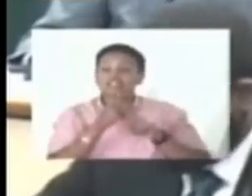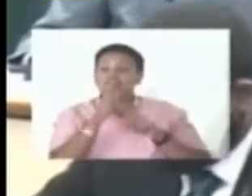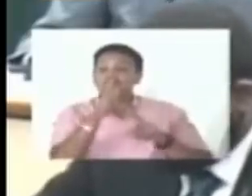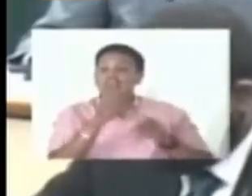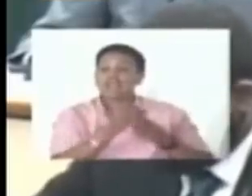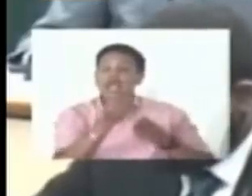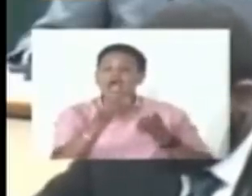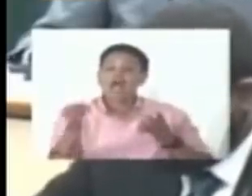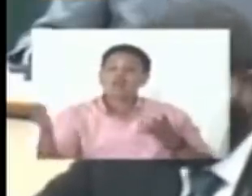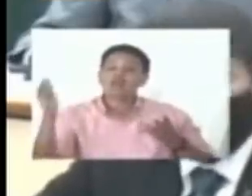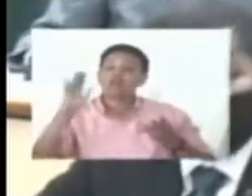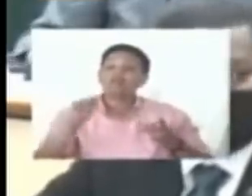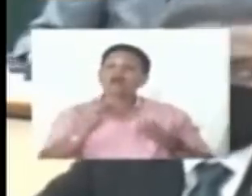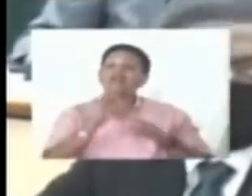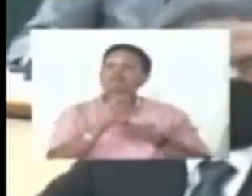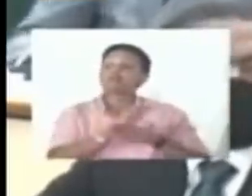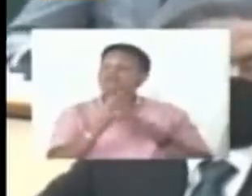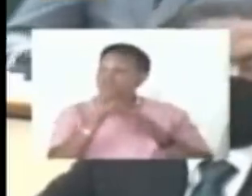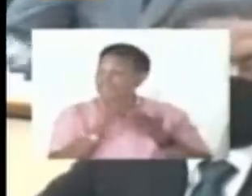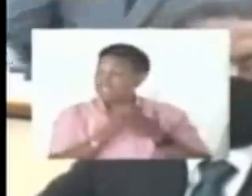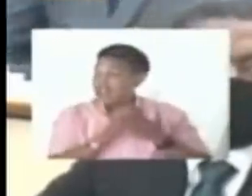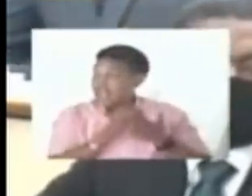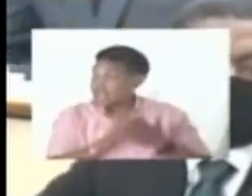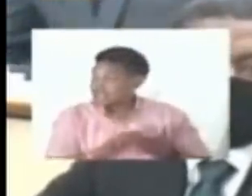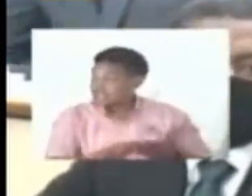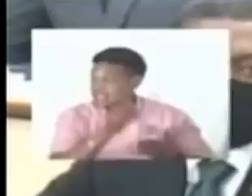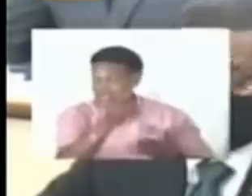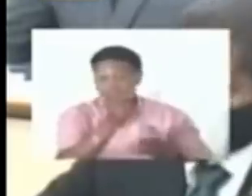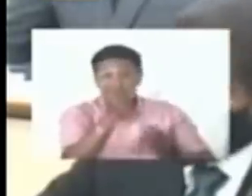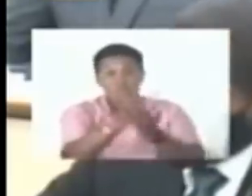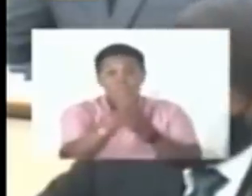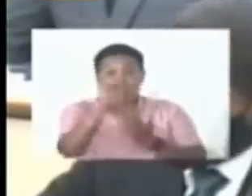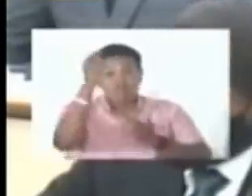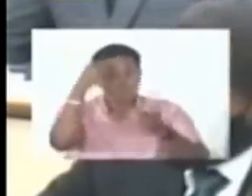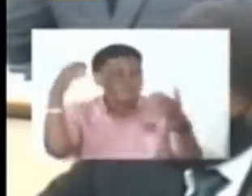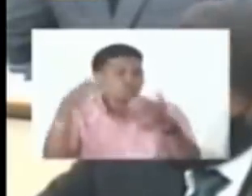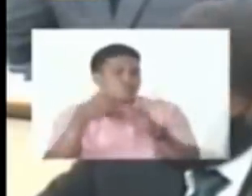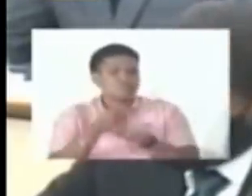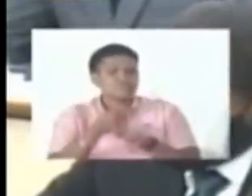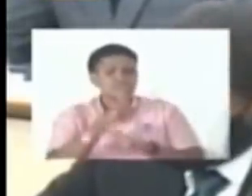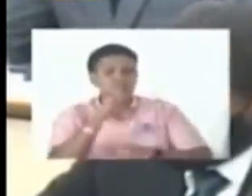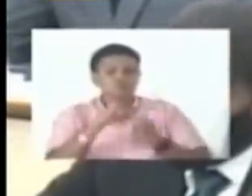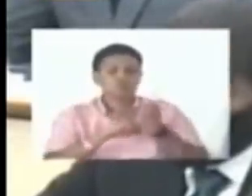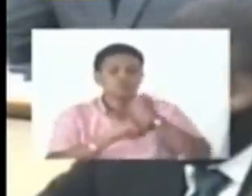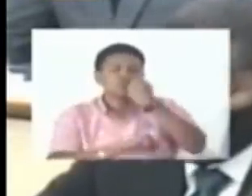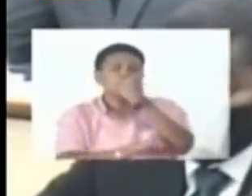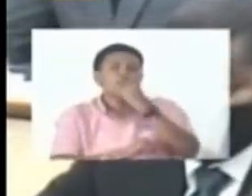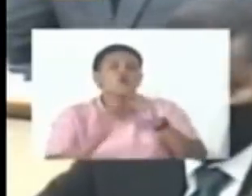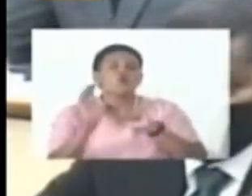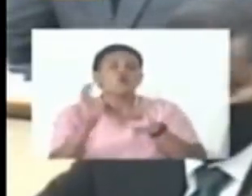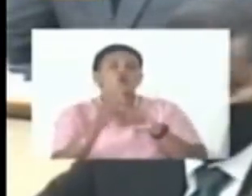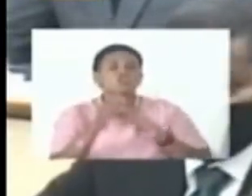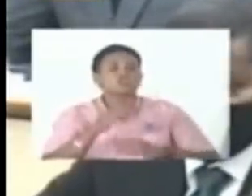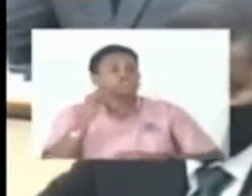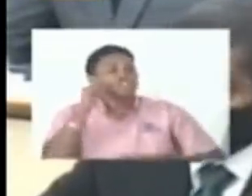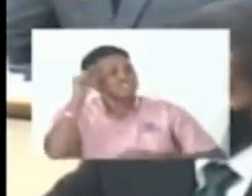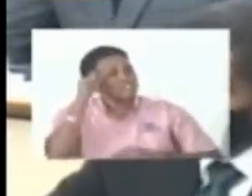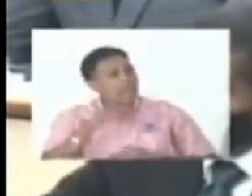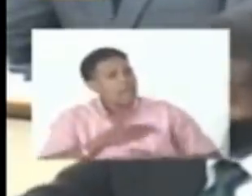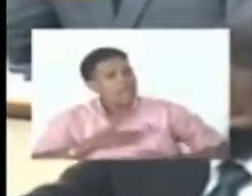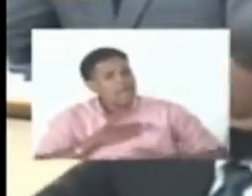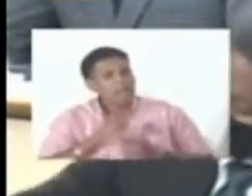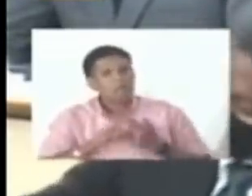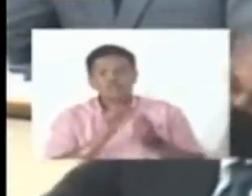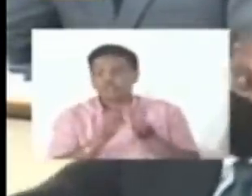been allocated by the Ministry of Finance and approved by Cabinet to assist culture, entertainment,